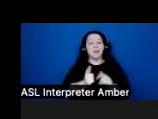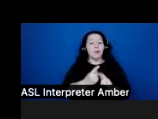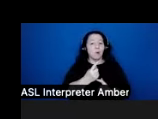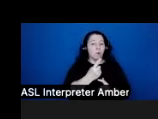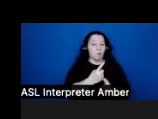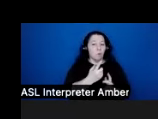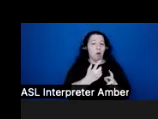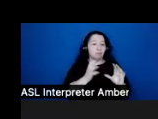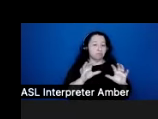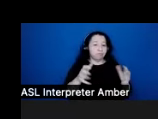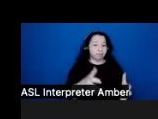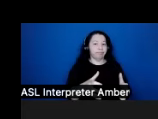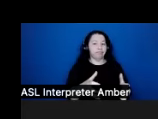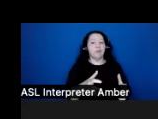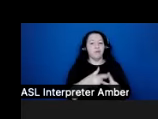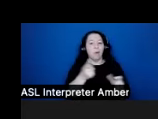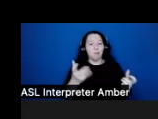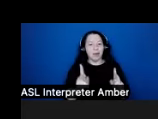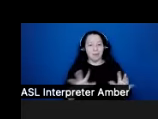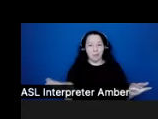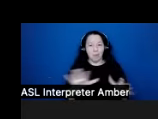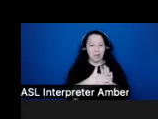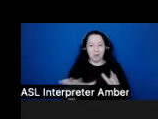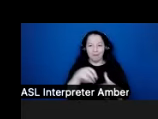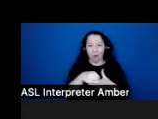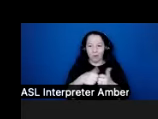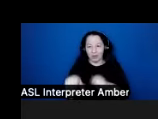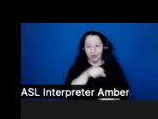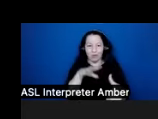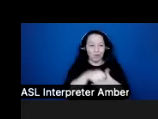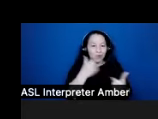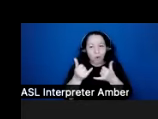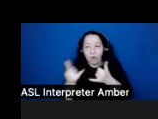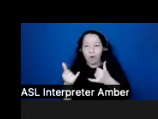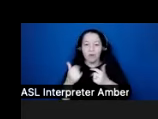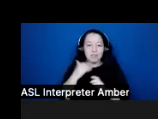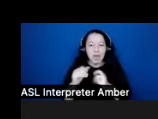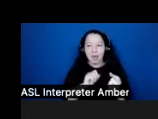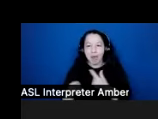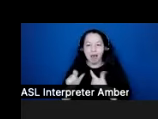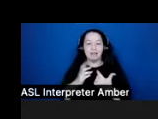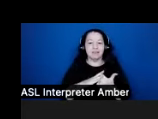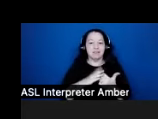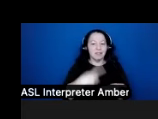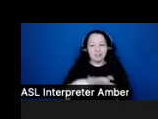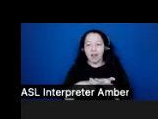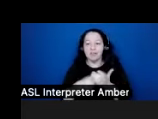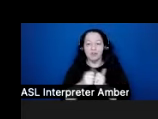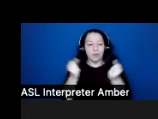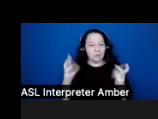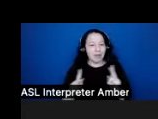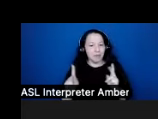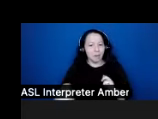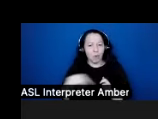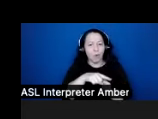together. So this included phone calls, emails, and discussions with many to determine sort of